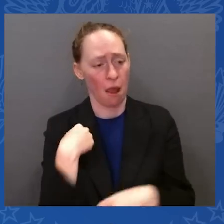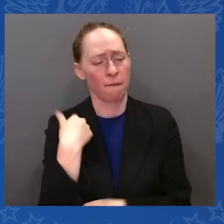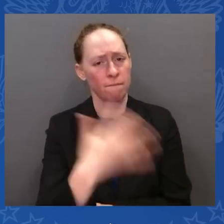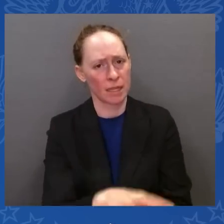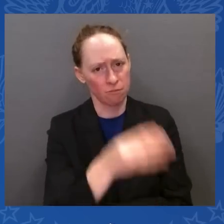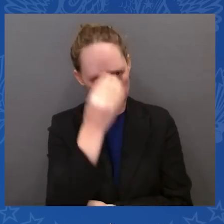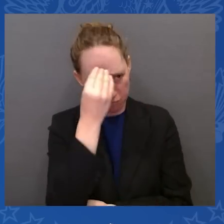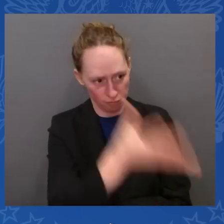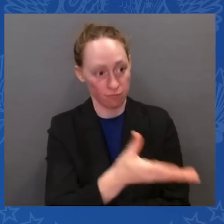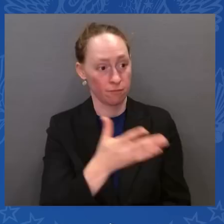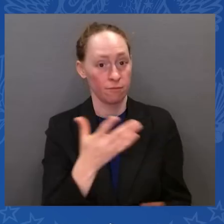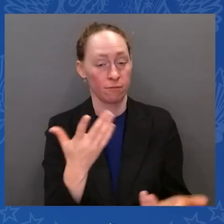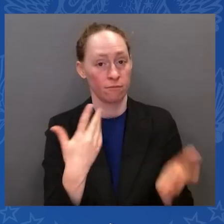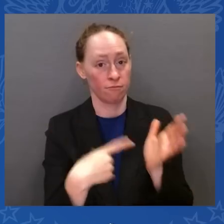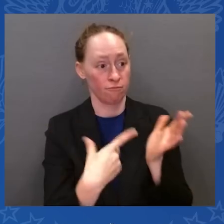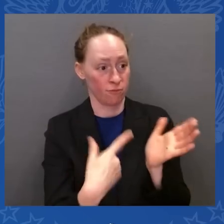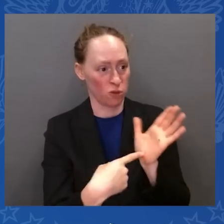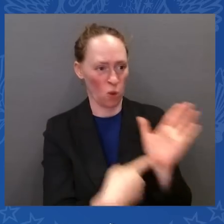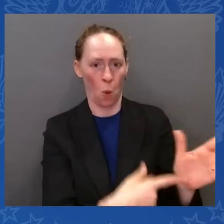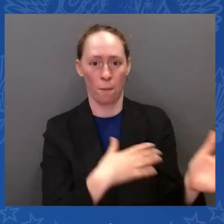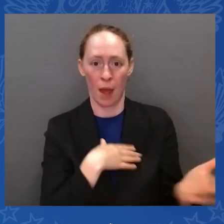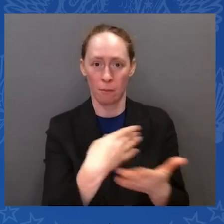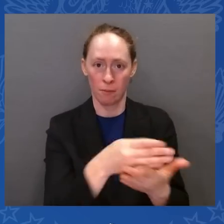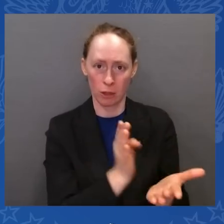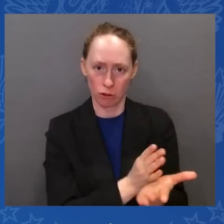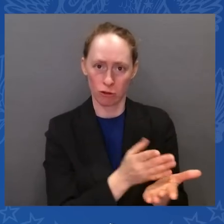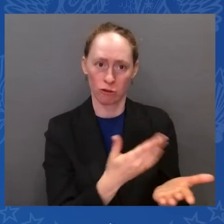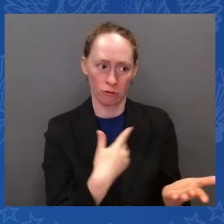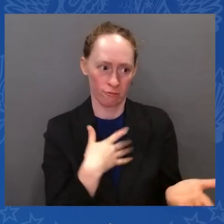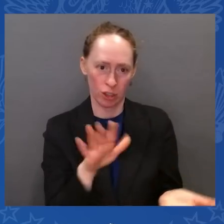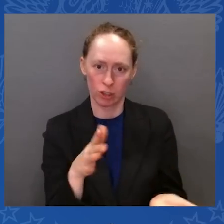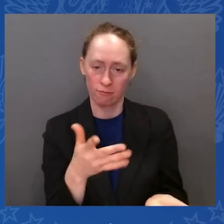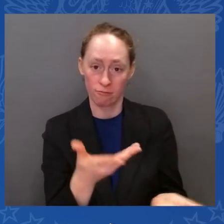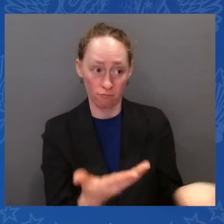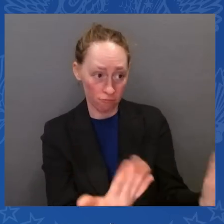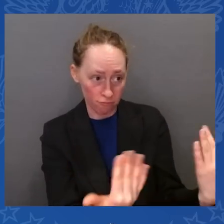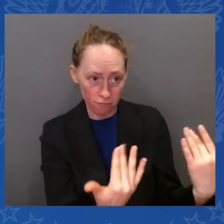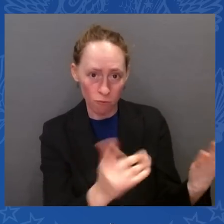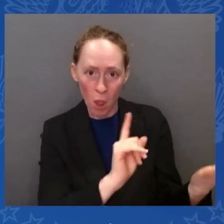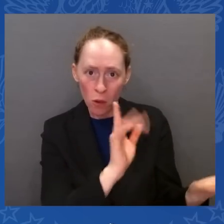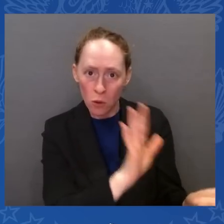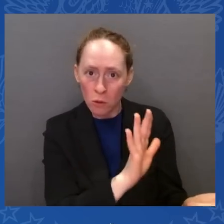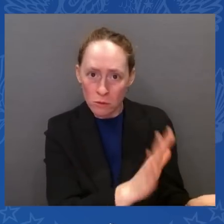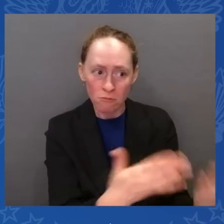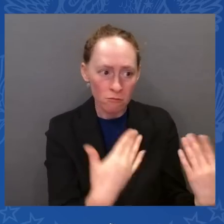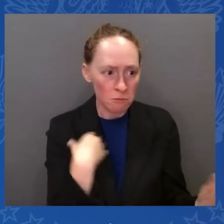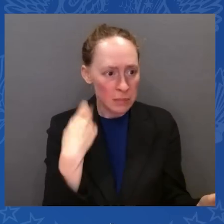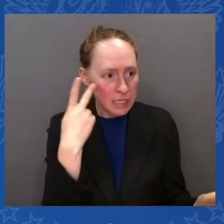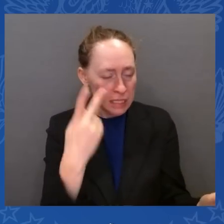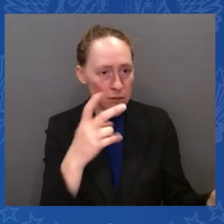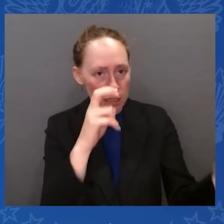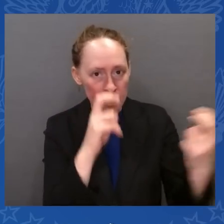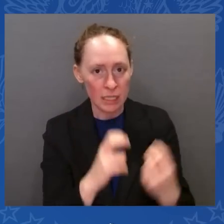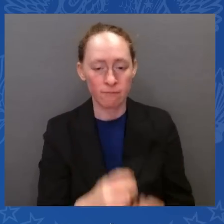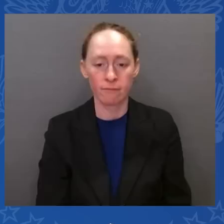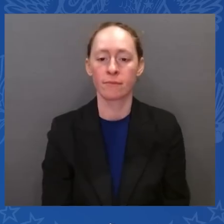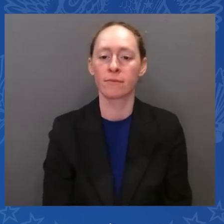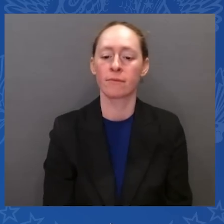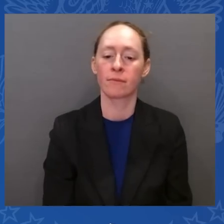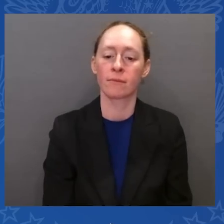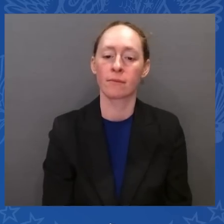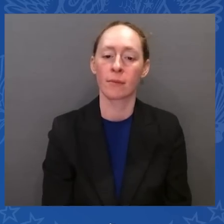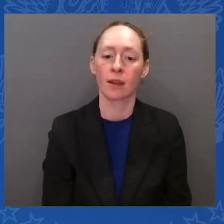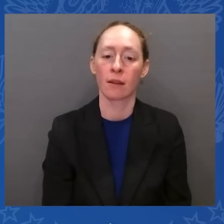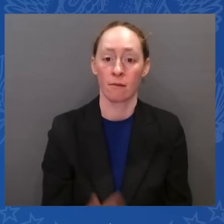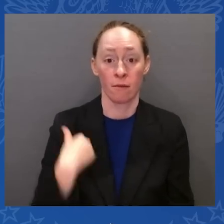your budget, I'll submit mine, and we'll talk about it. And I don't want to get any press person pointing anybody